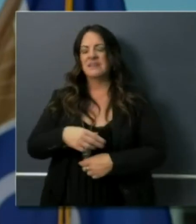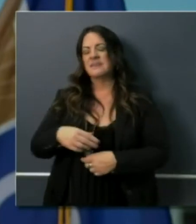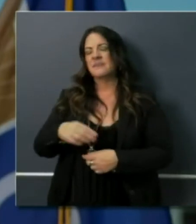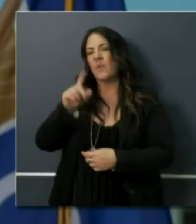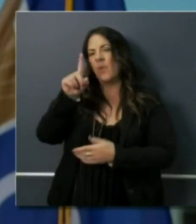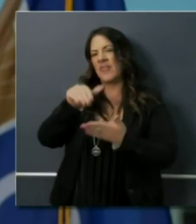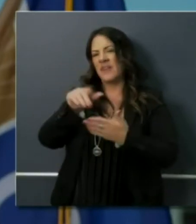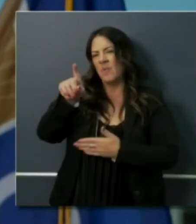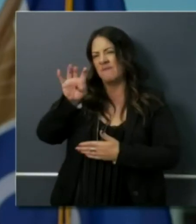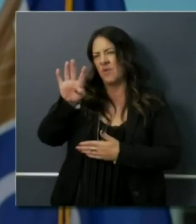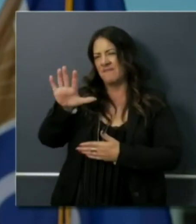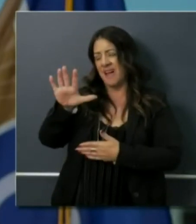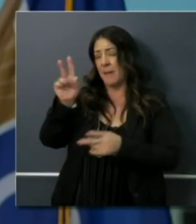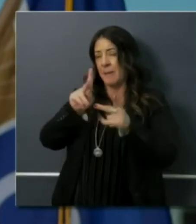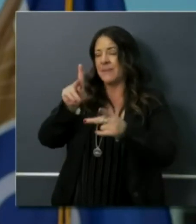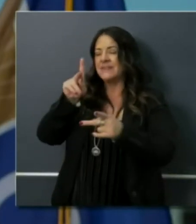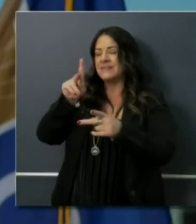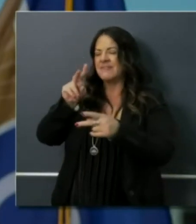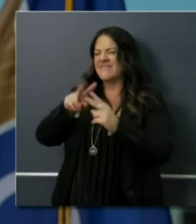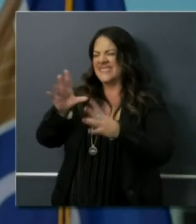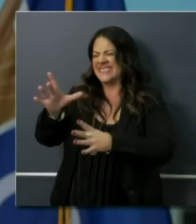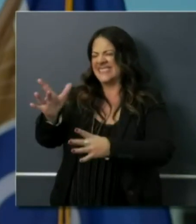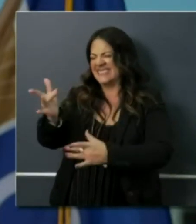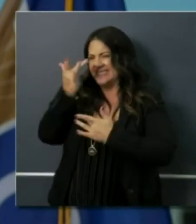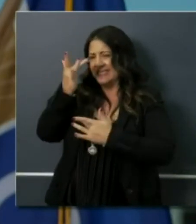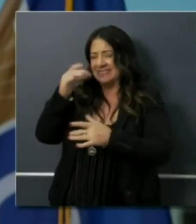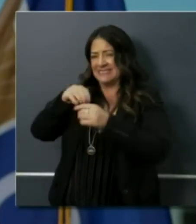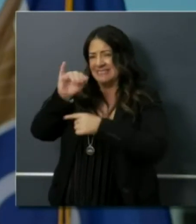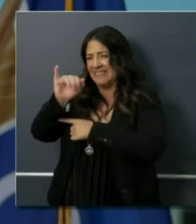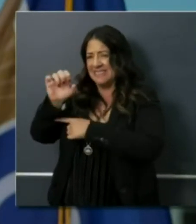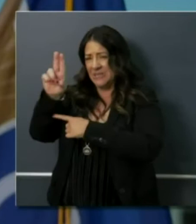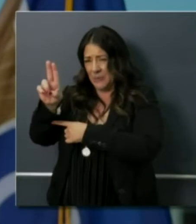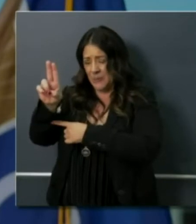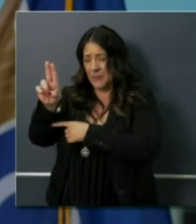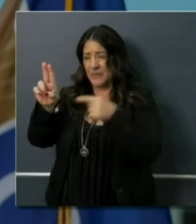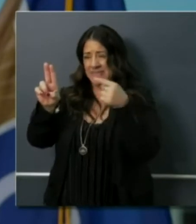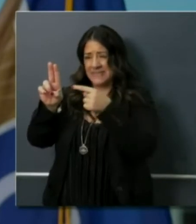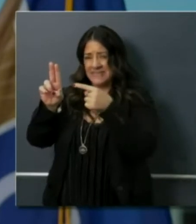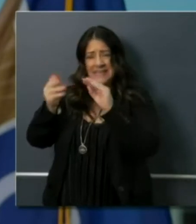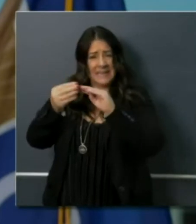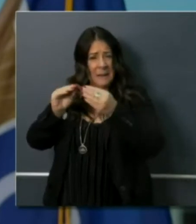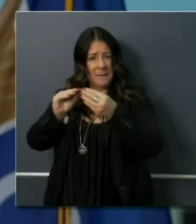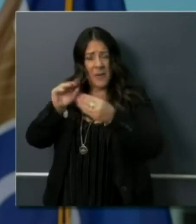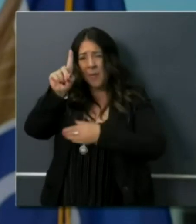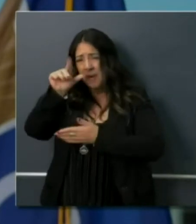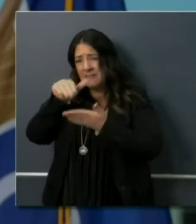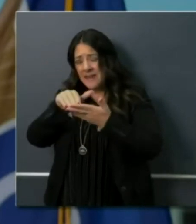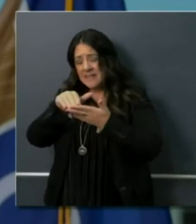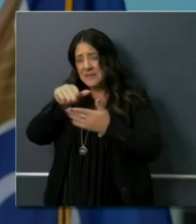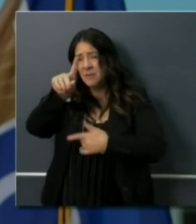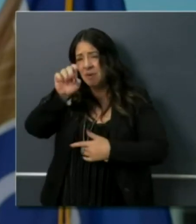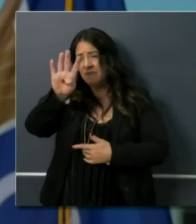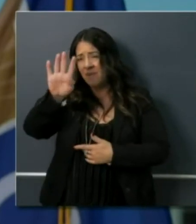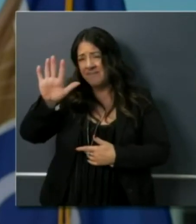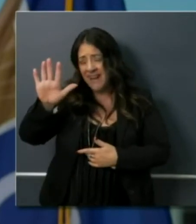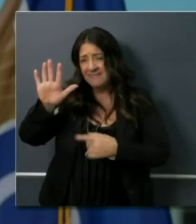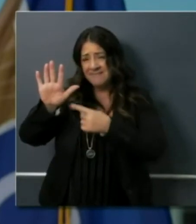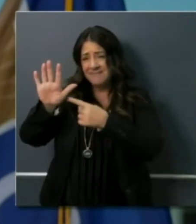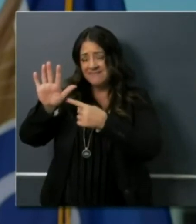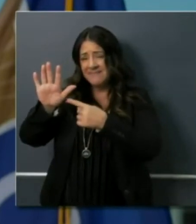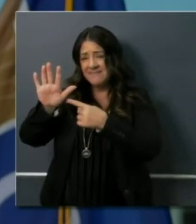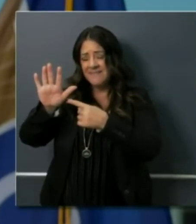1,145 in our ICUs. Let me just pause the ICU number. ICU number at 1,145